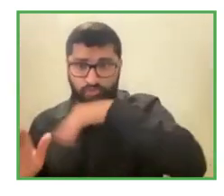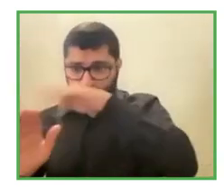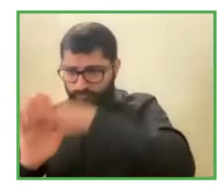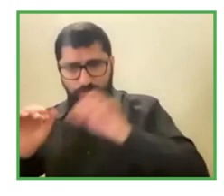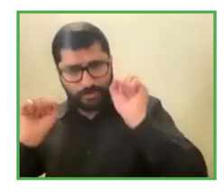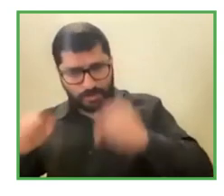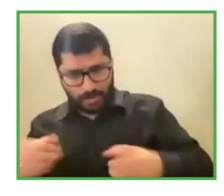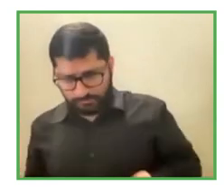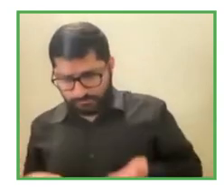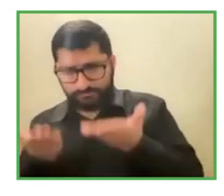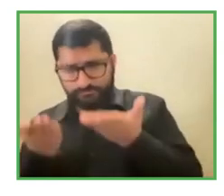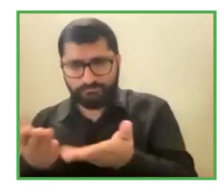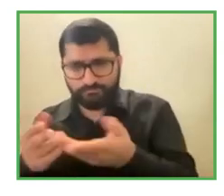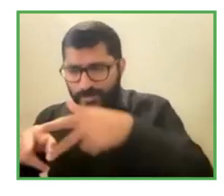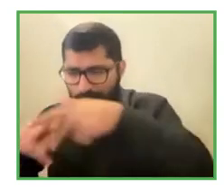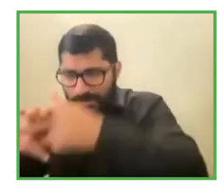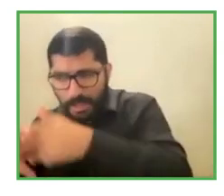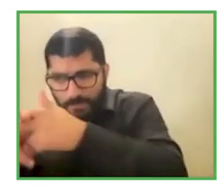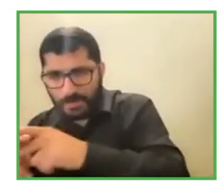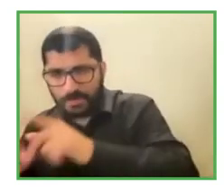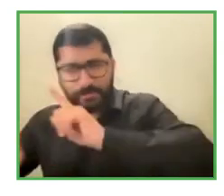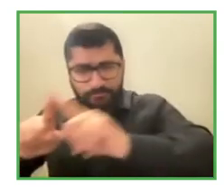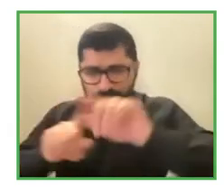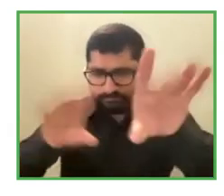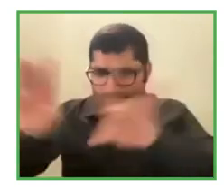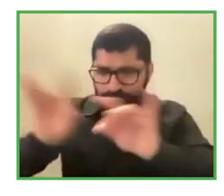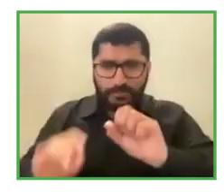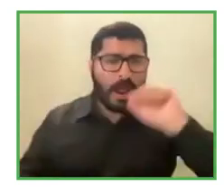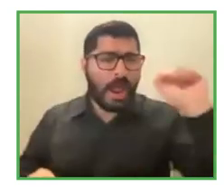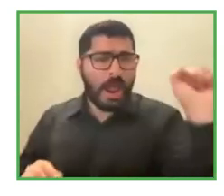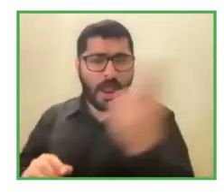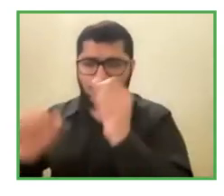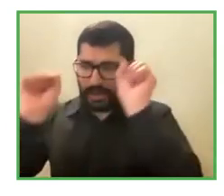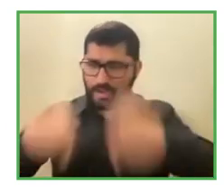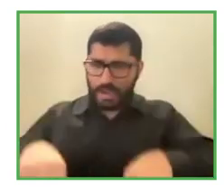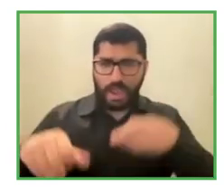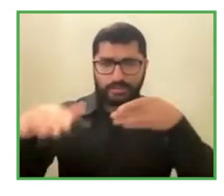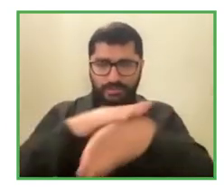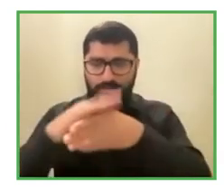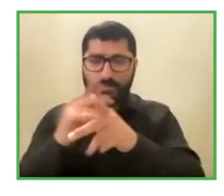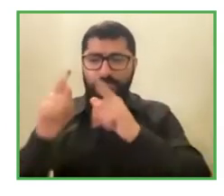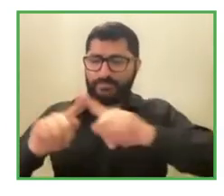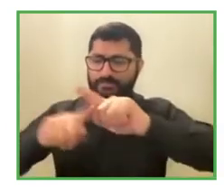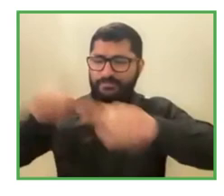tool, which is completely accessible for different people with disabilities,